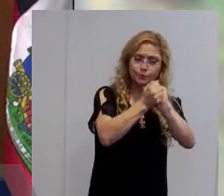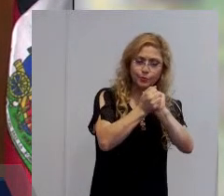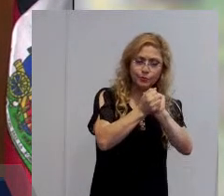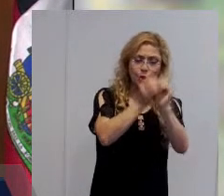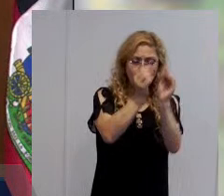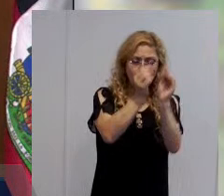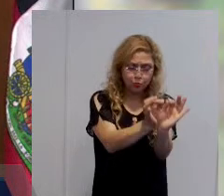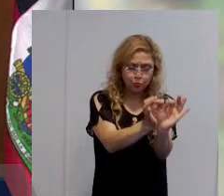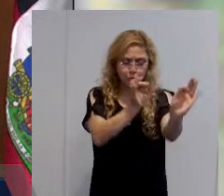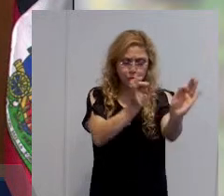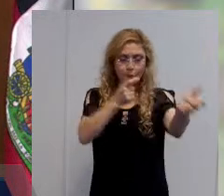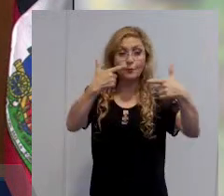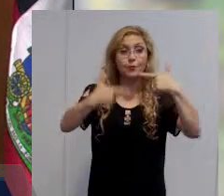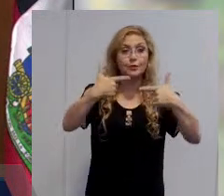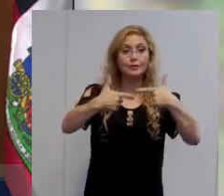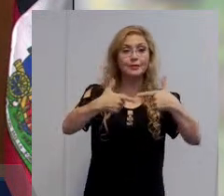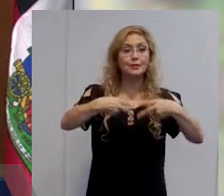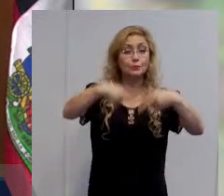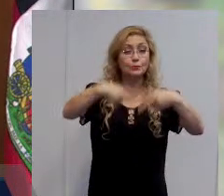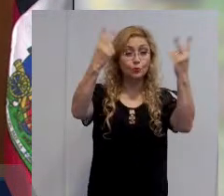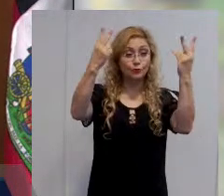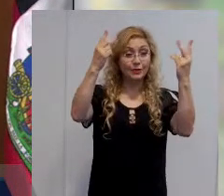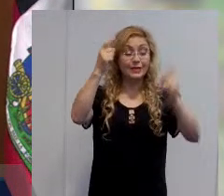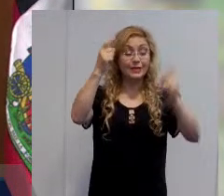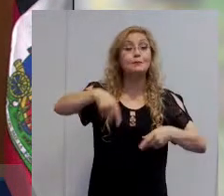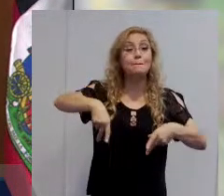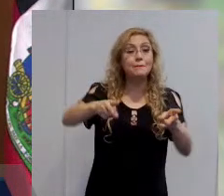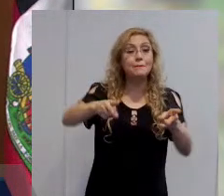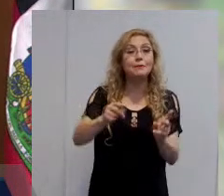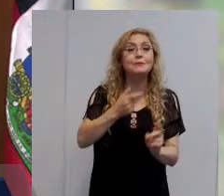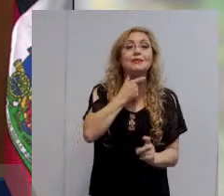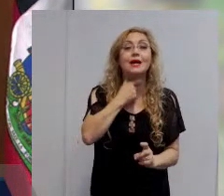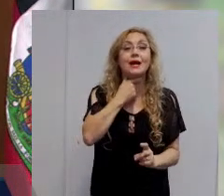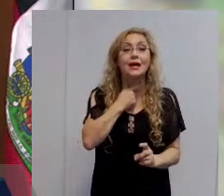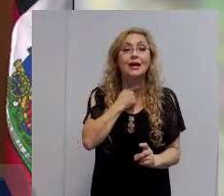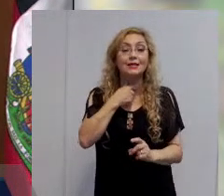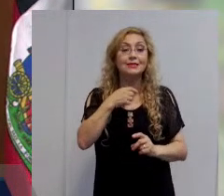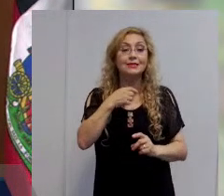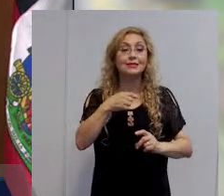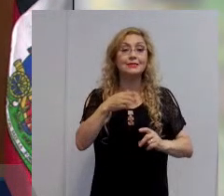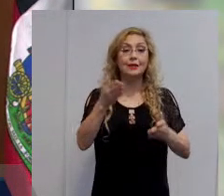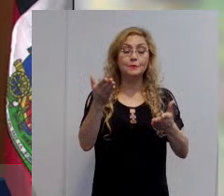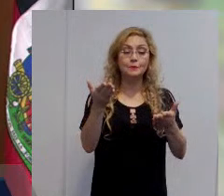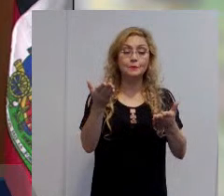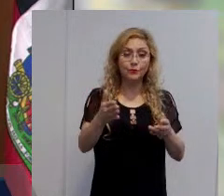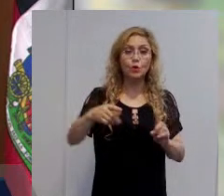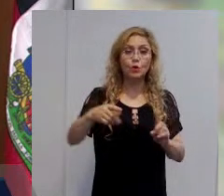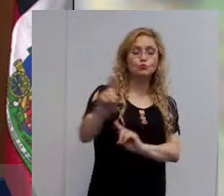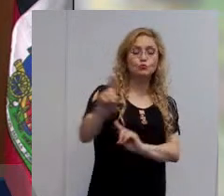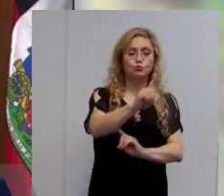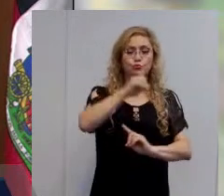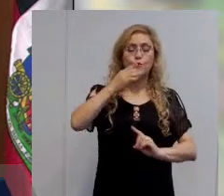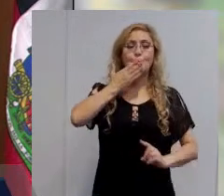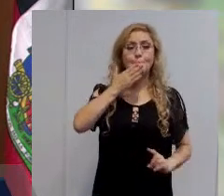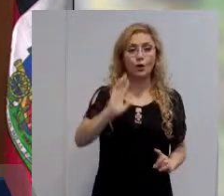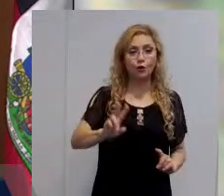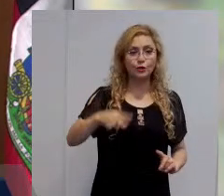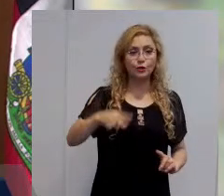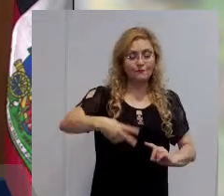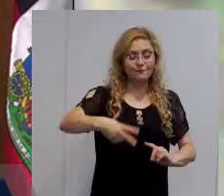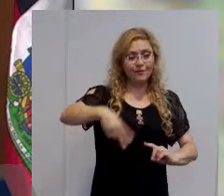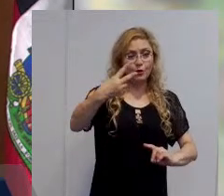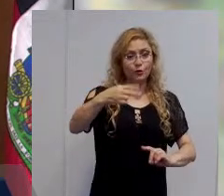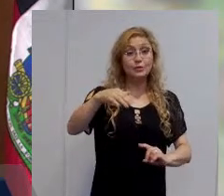to align public policies that will allow ensuring food security with sovereignty,